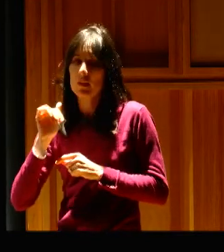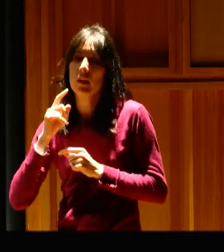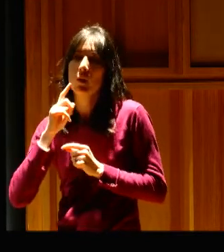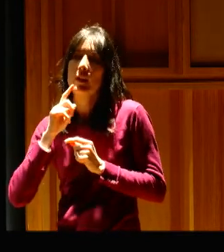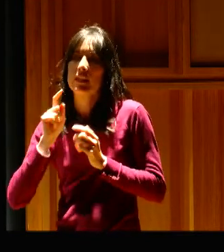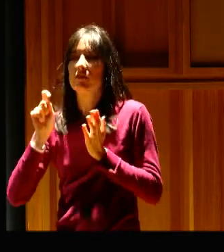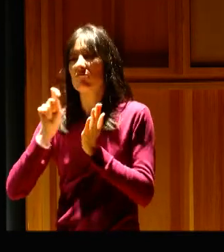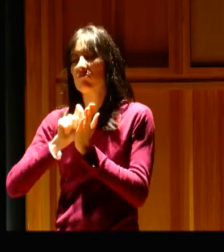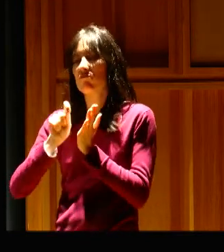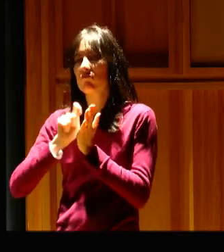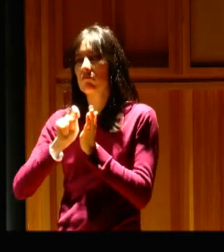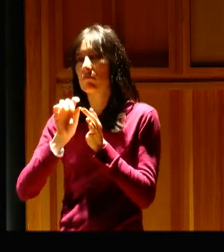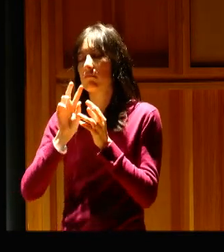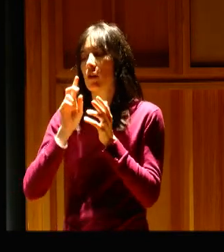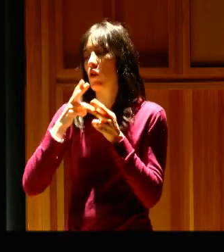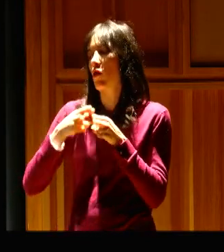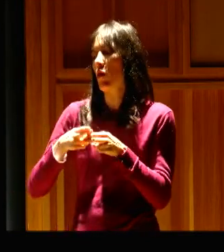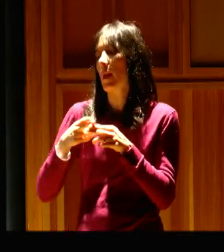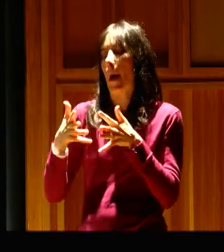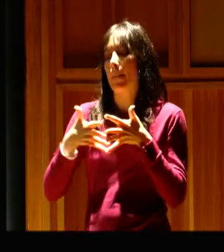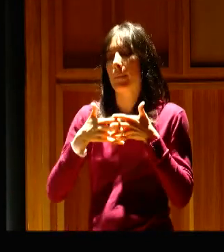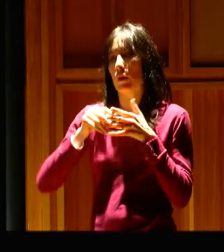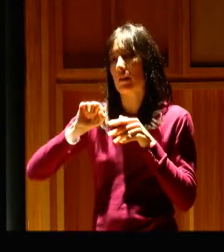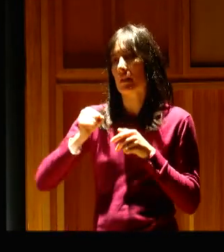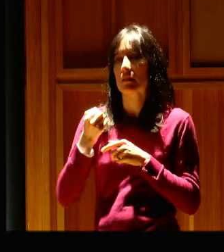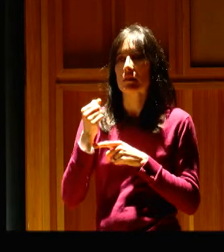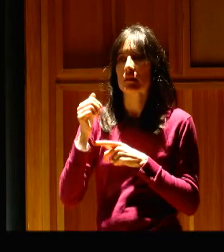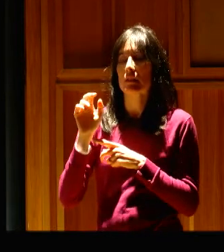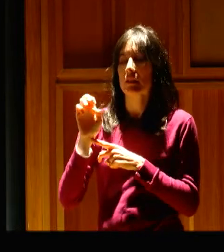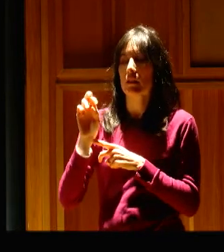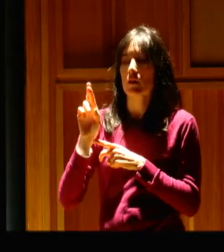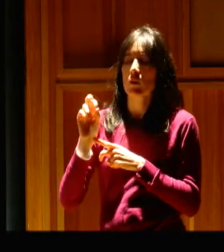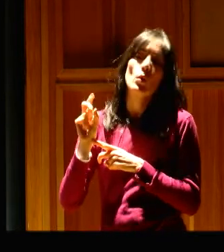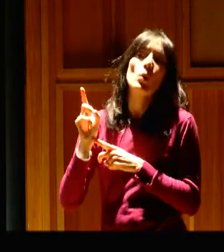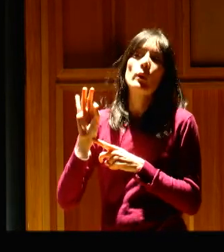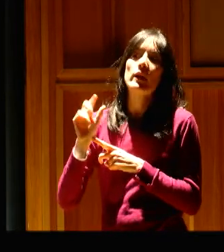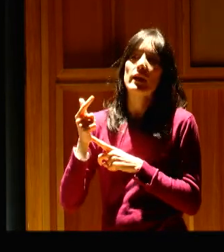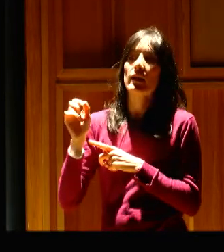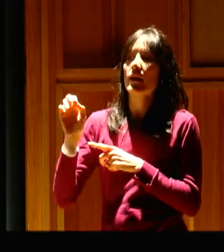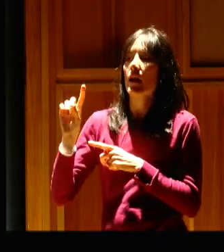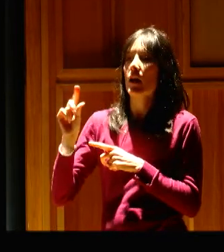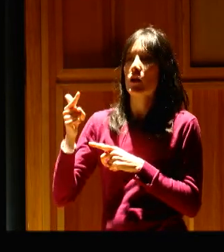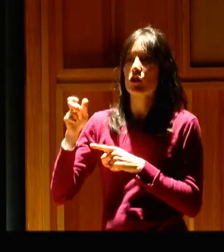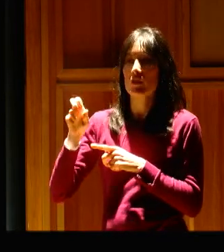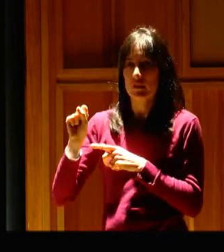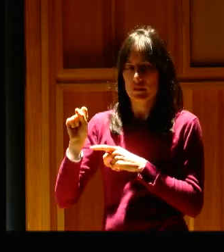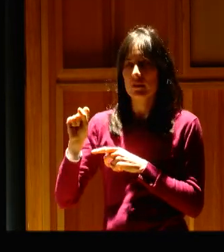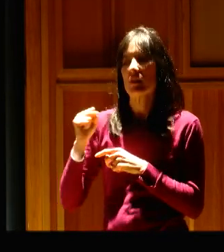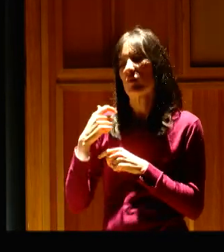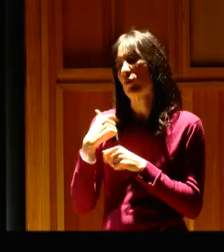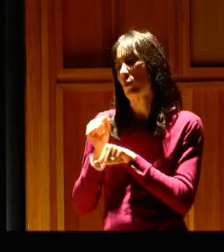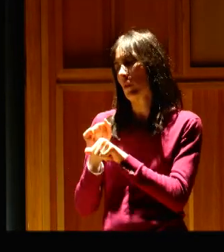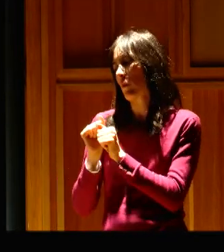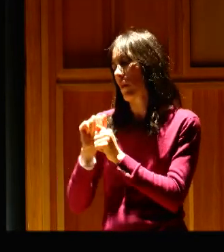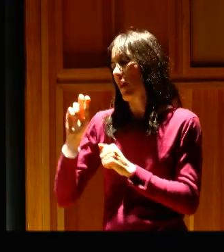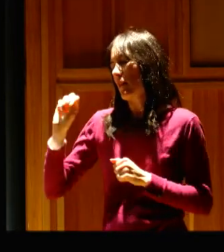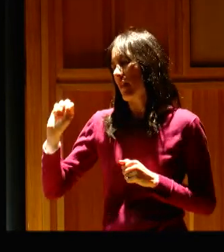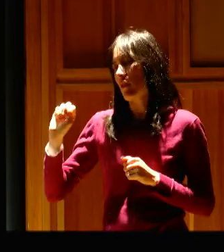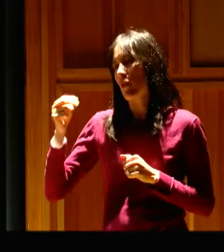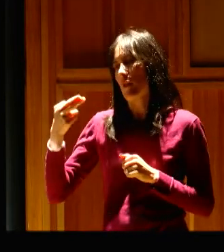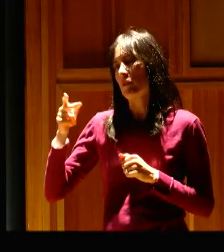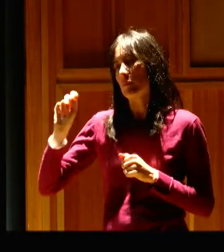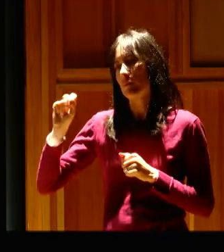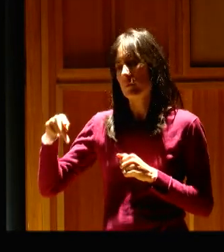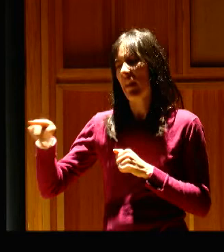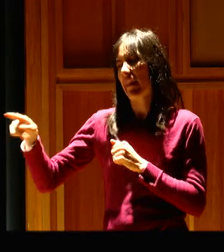America's Eroding Edges, funded by National Geographic and partnered with the National Trust for Historic Preservation. We